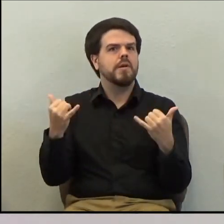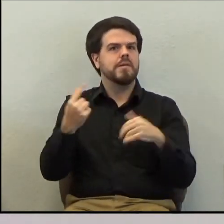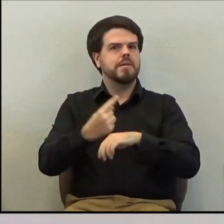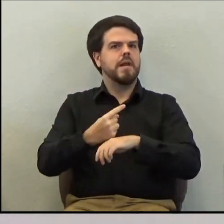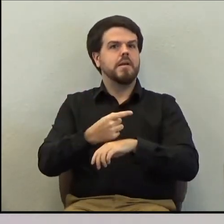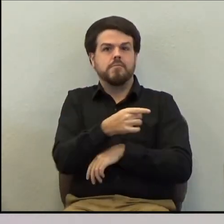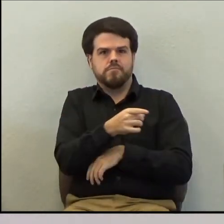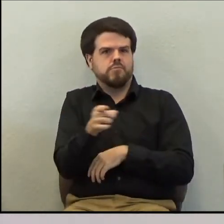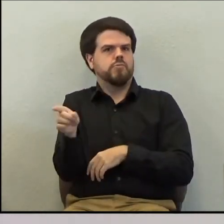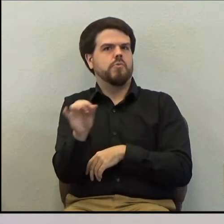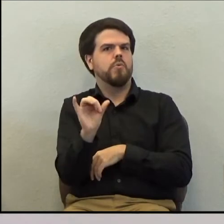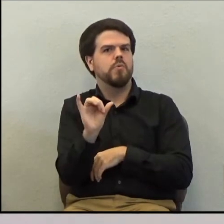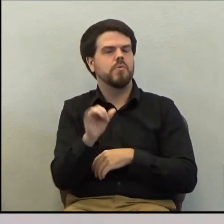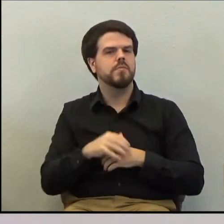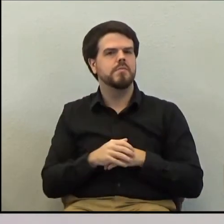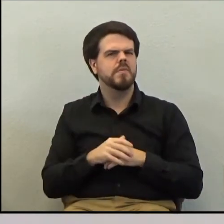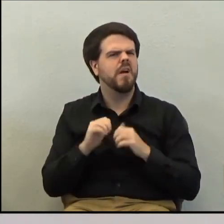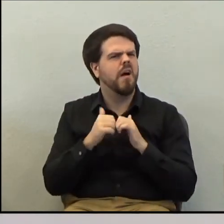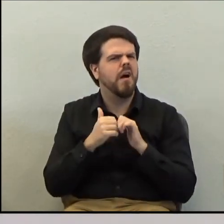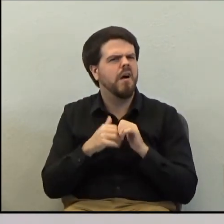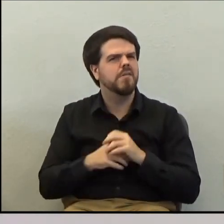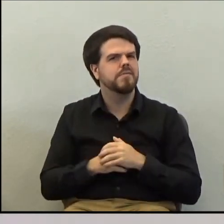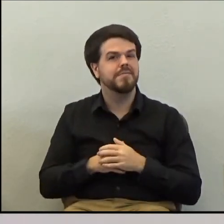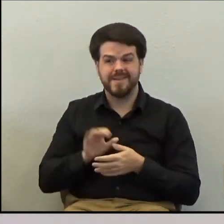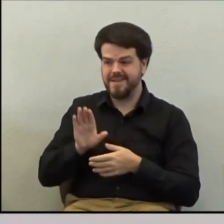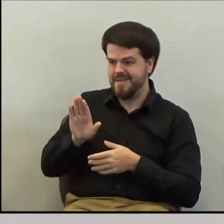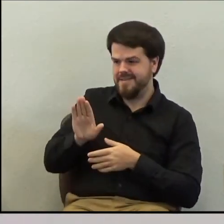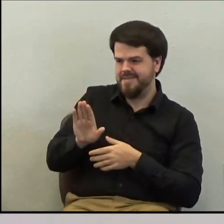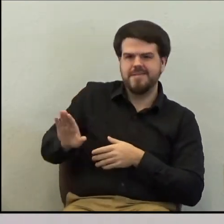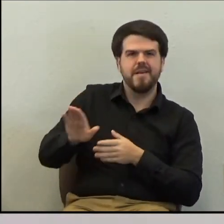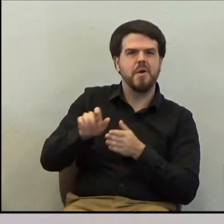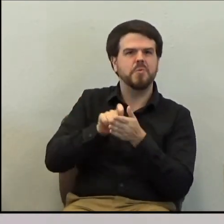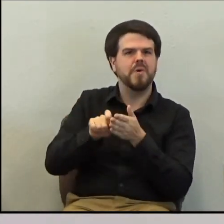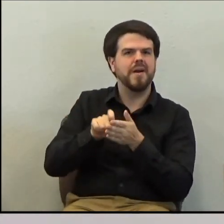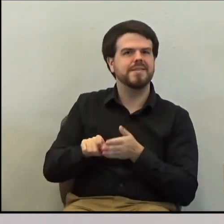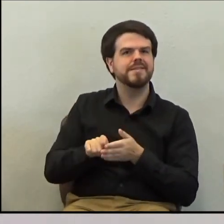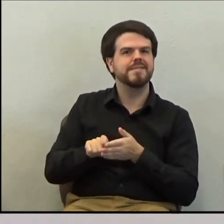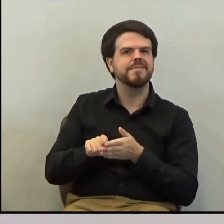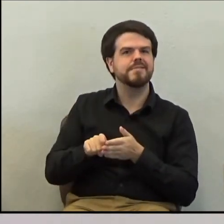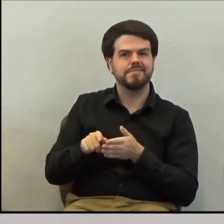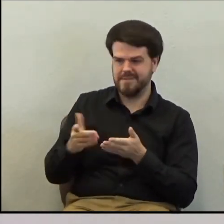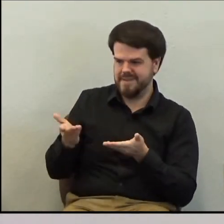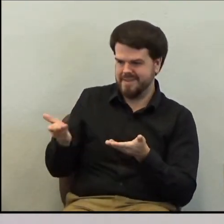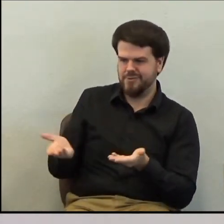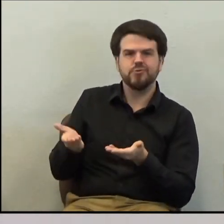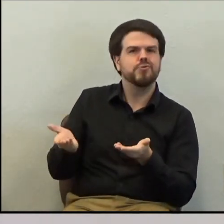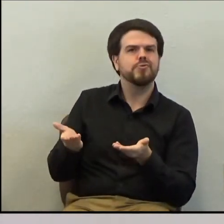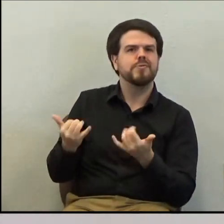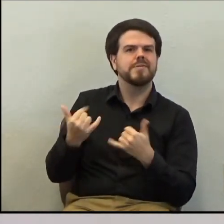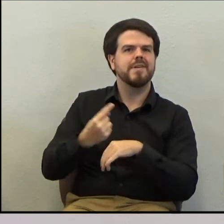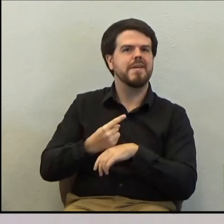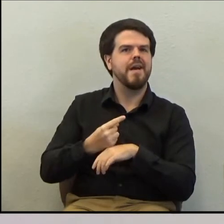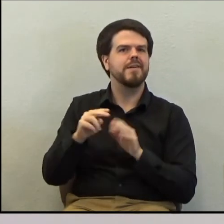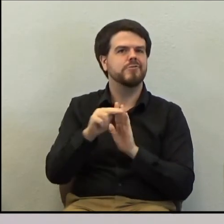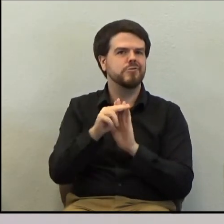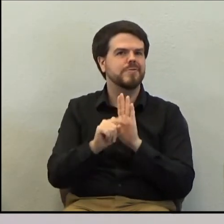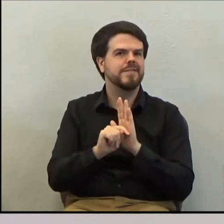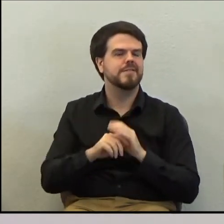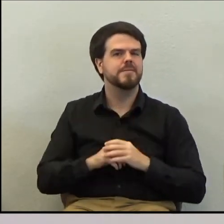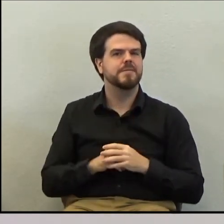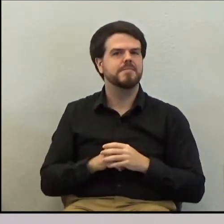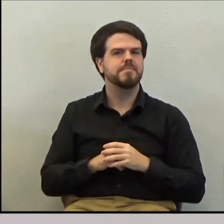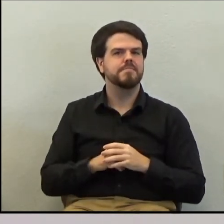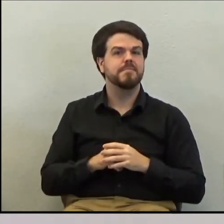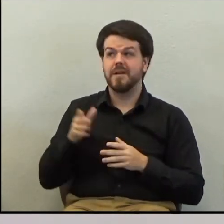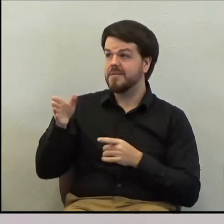They speak by the letters and the other writings in the New Testament. They were God's chosen